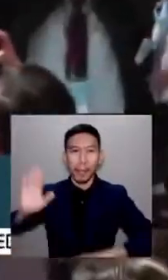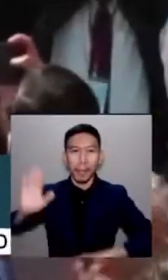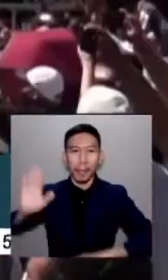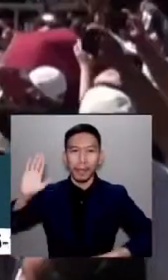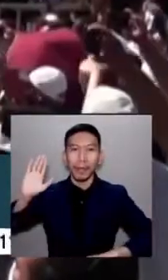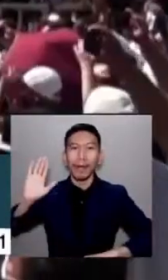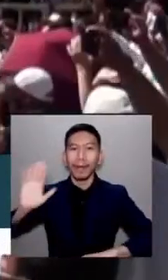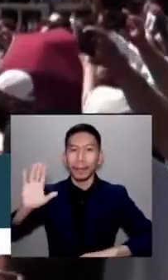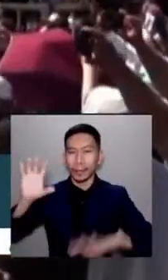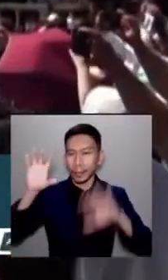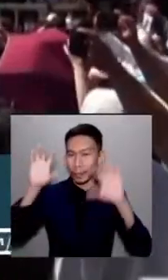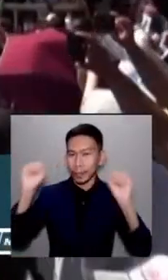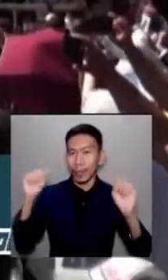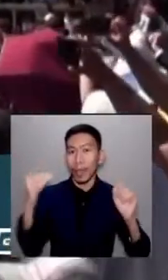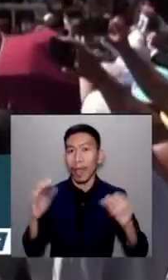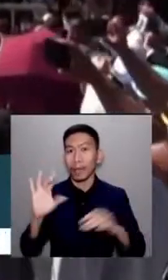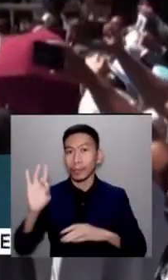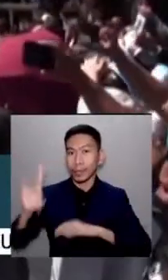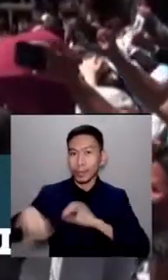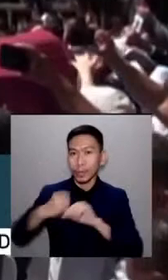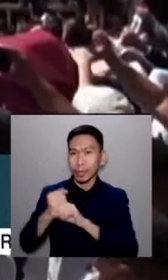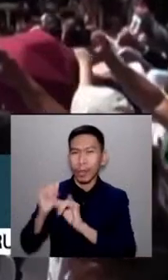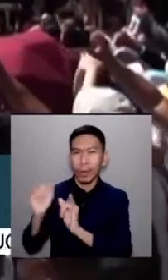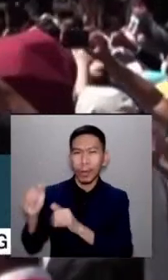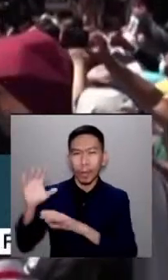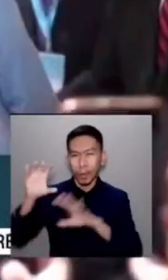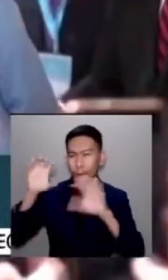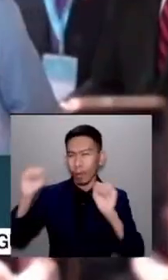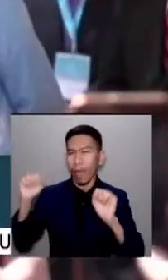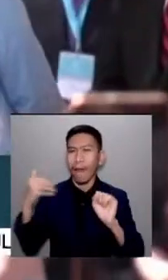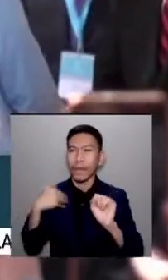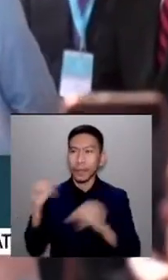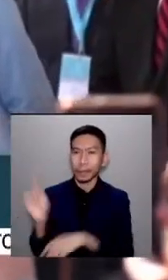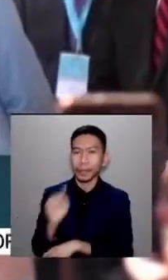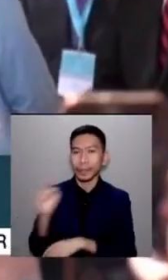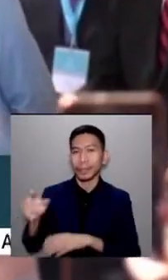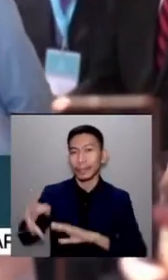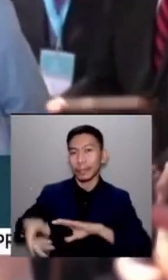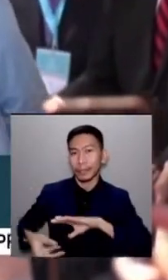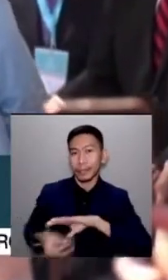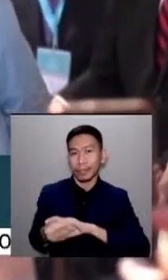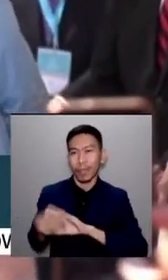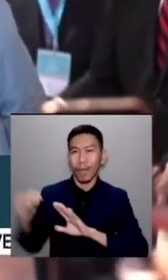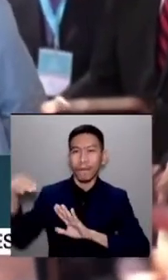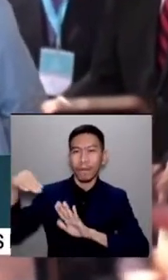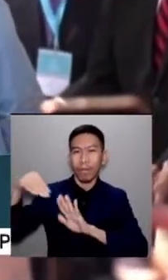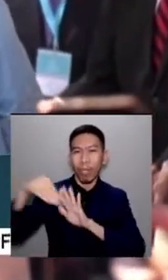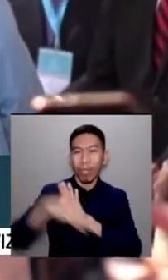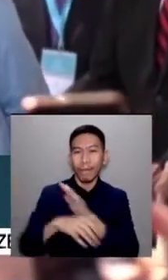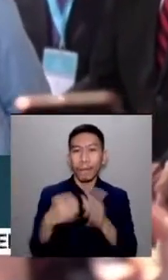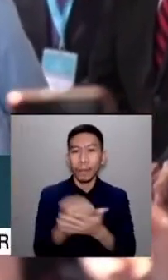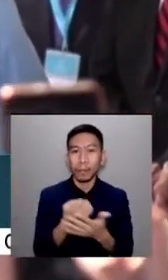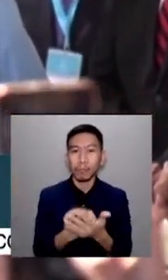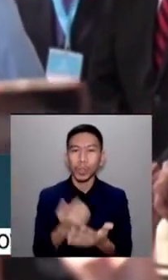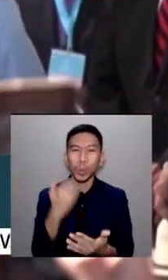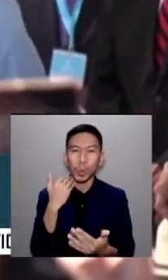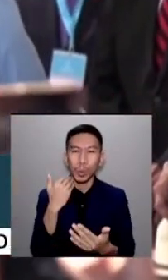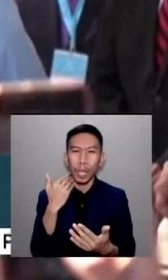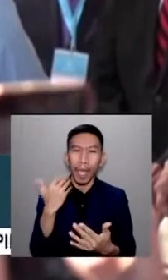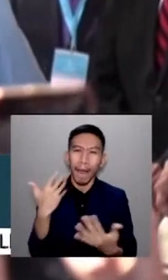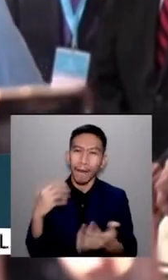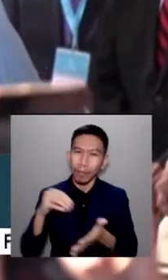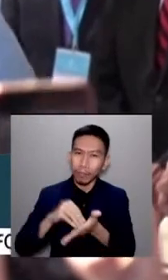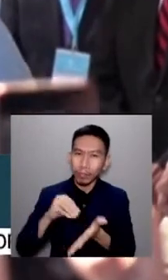Juan Orlando Hernandez, which is marred by corruption and economic downturn, leaving behind a debt of over $15